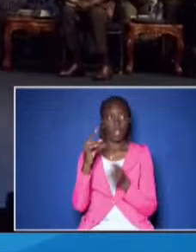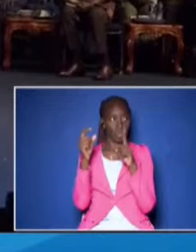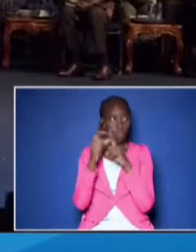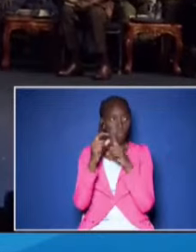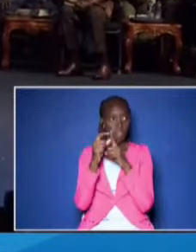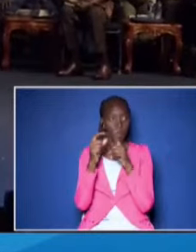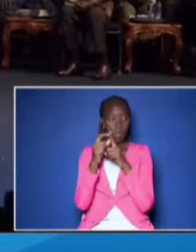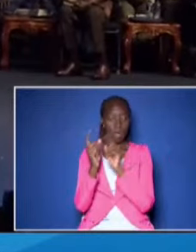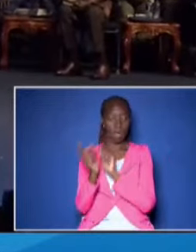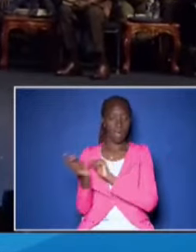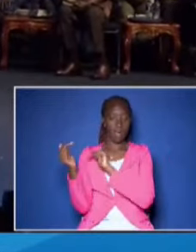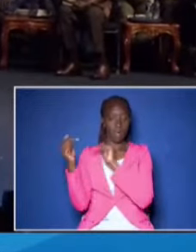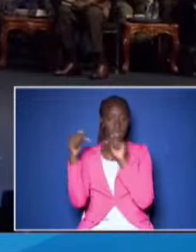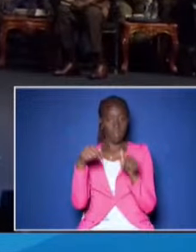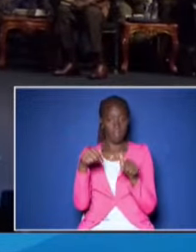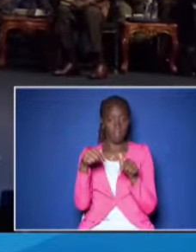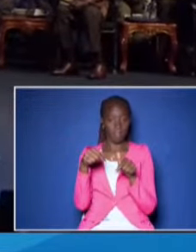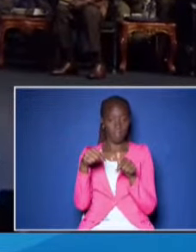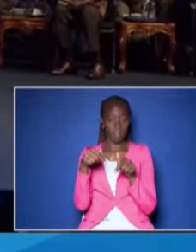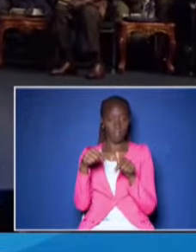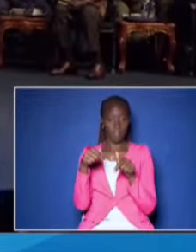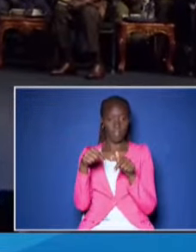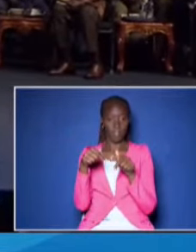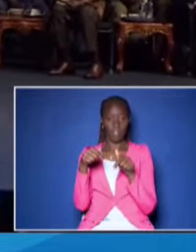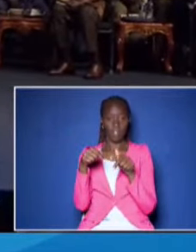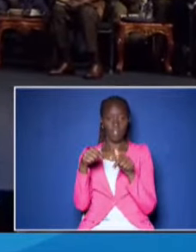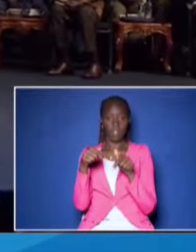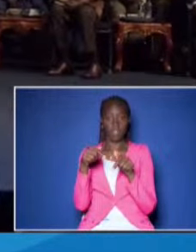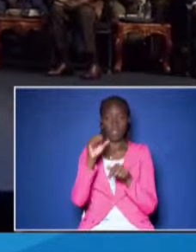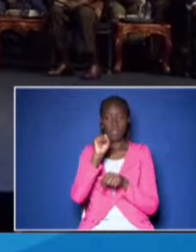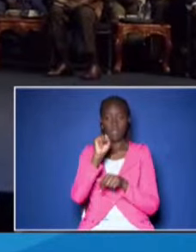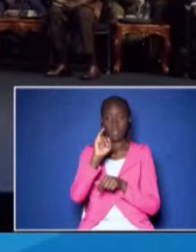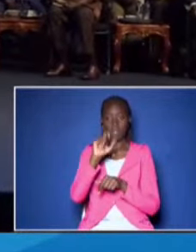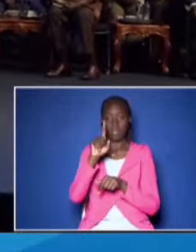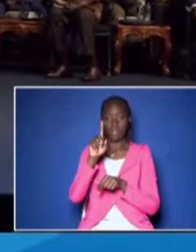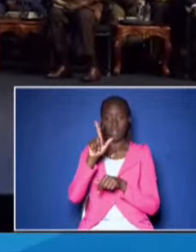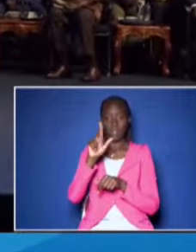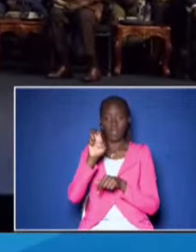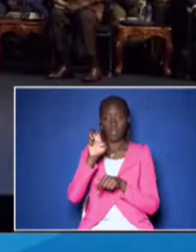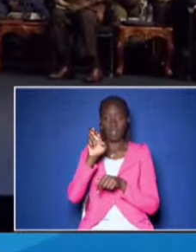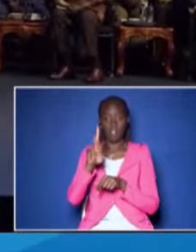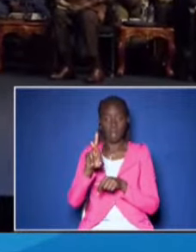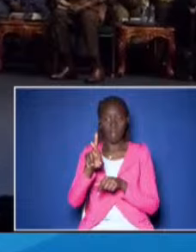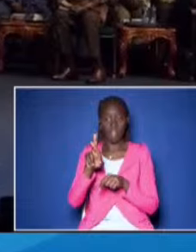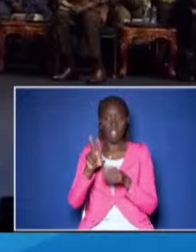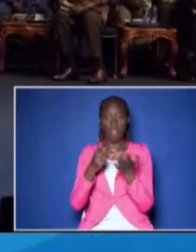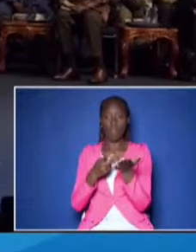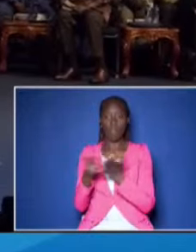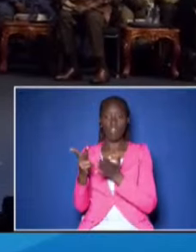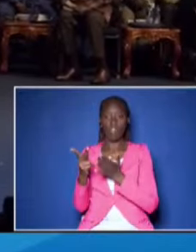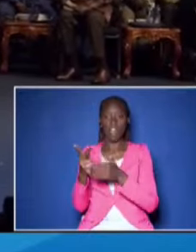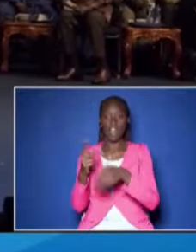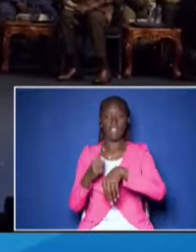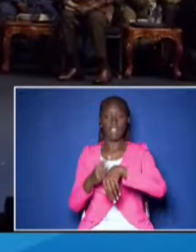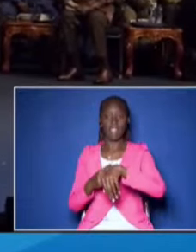that came the silver purified seven